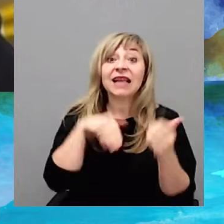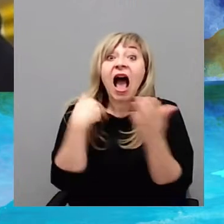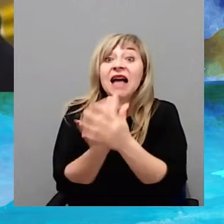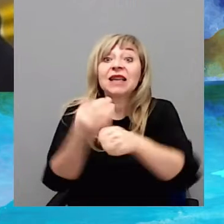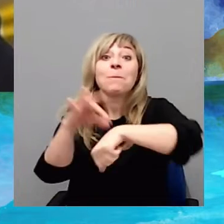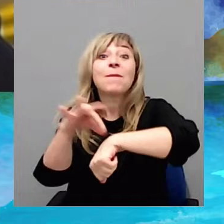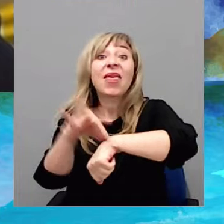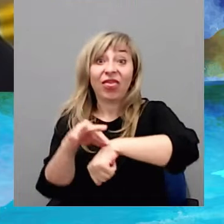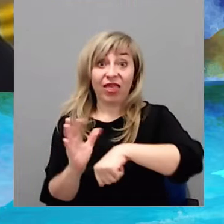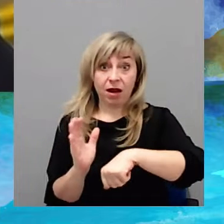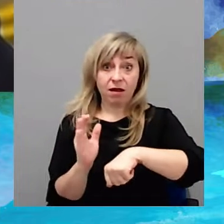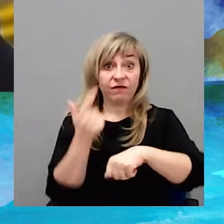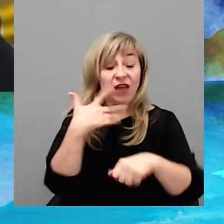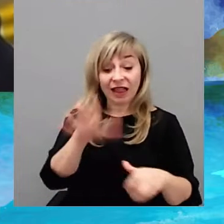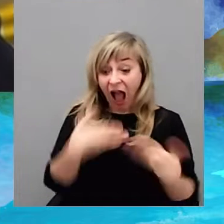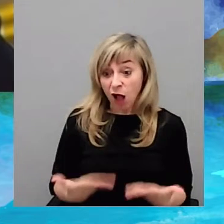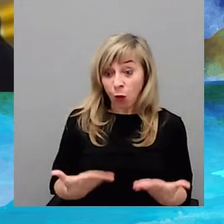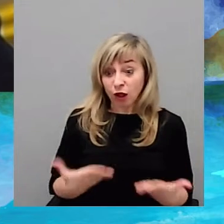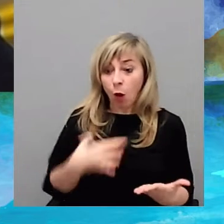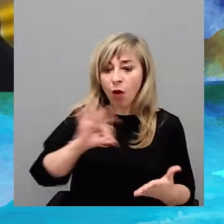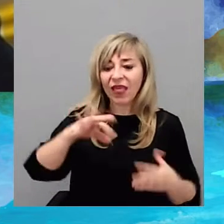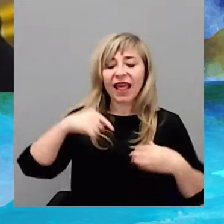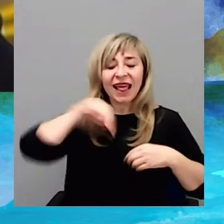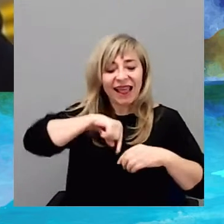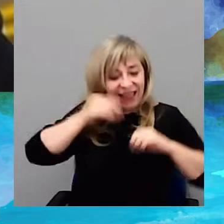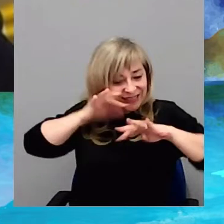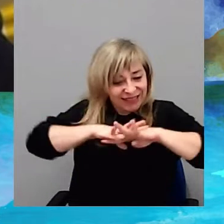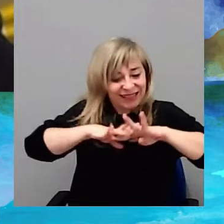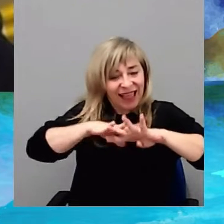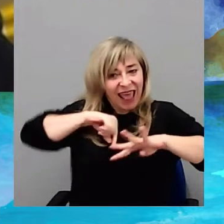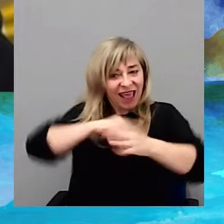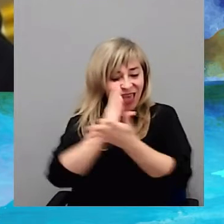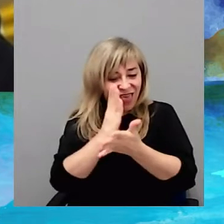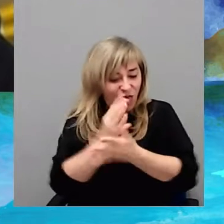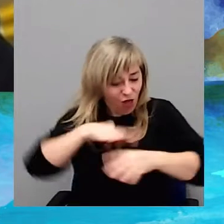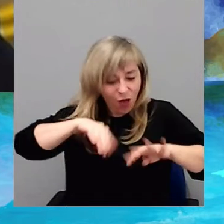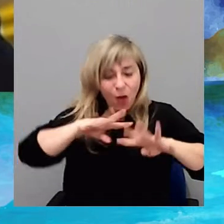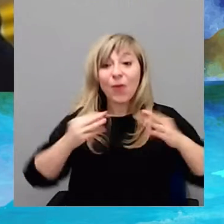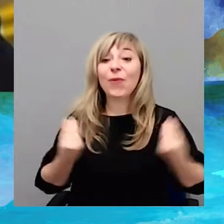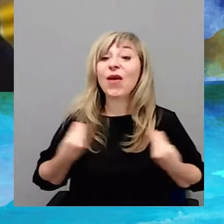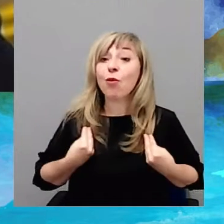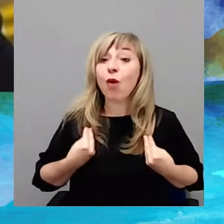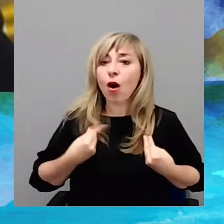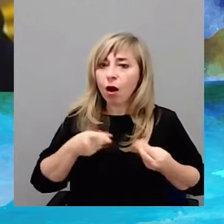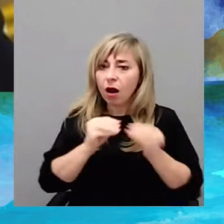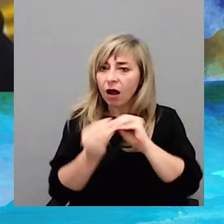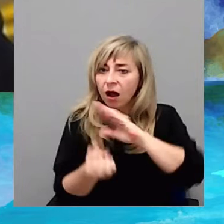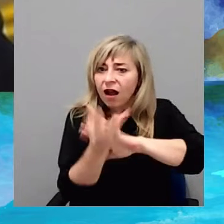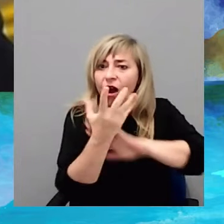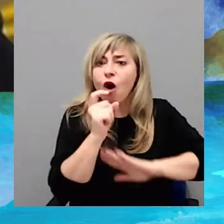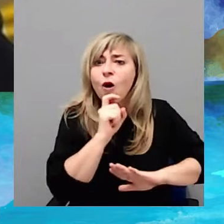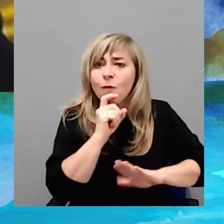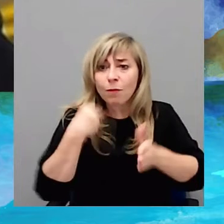medicine. Now we can print live tissue on 3D